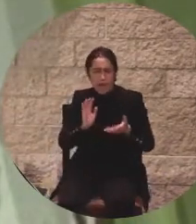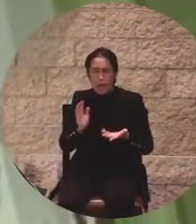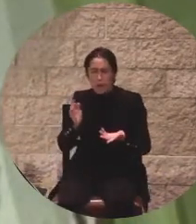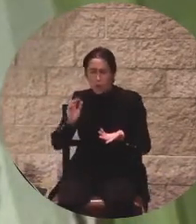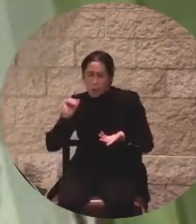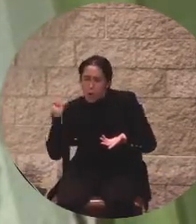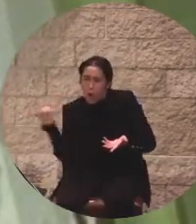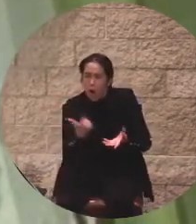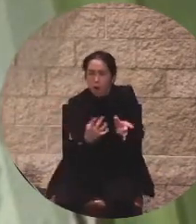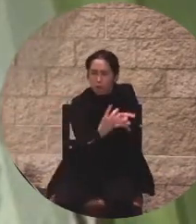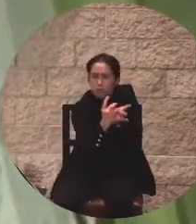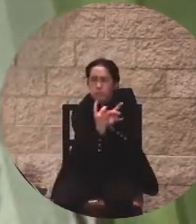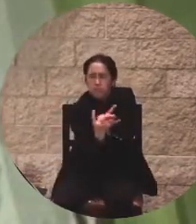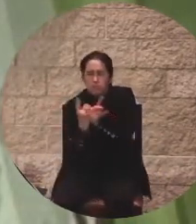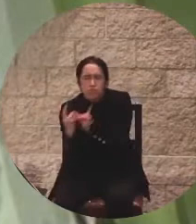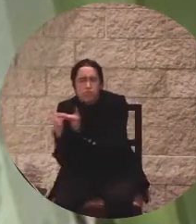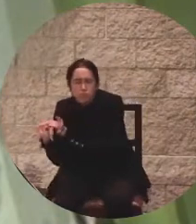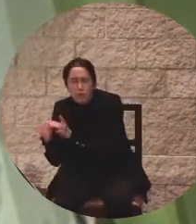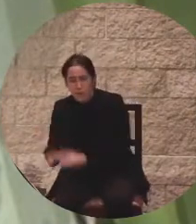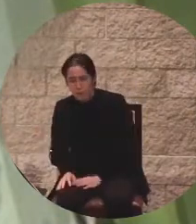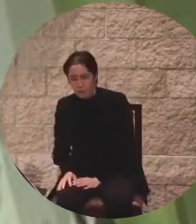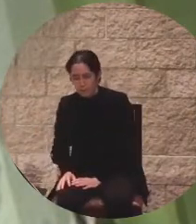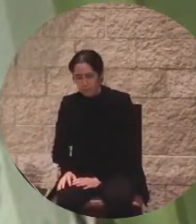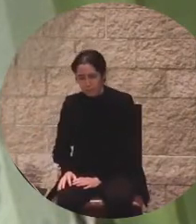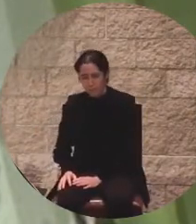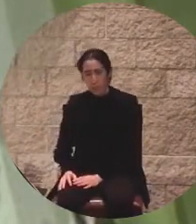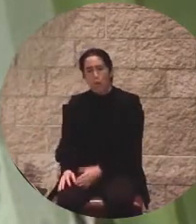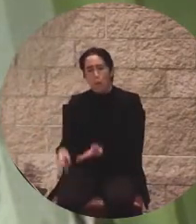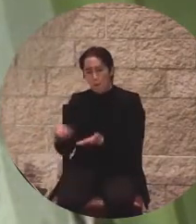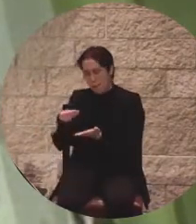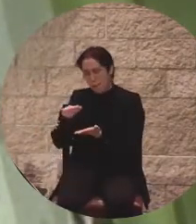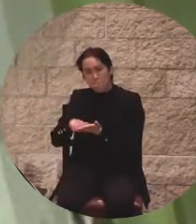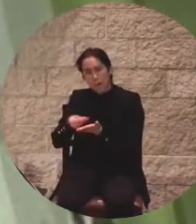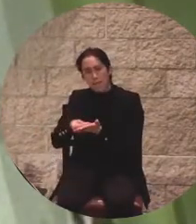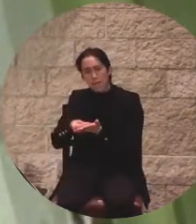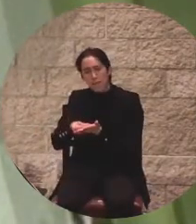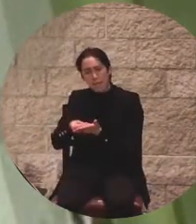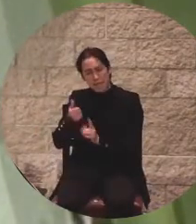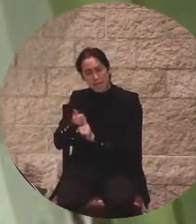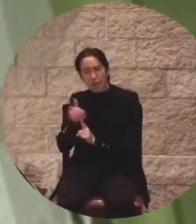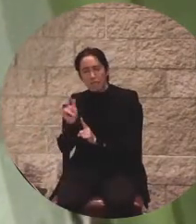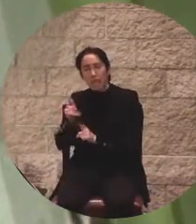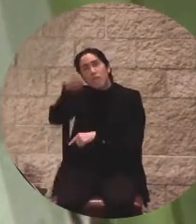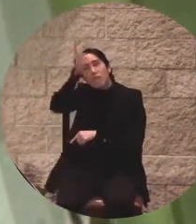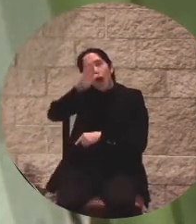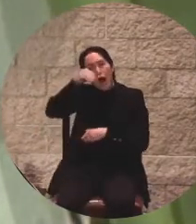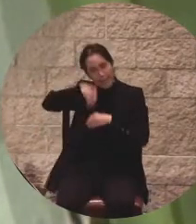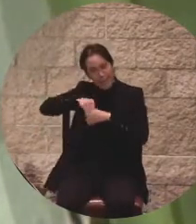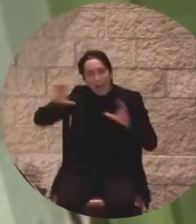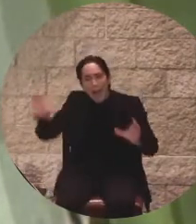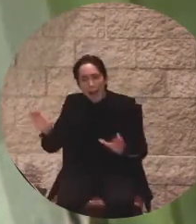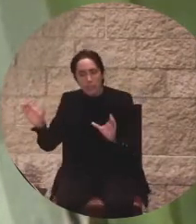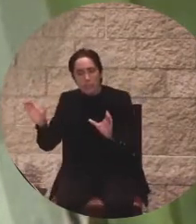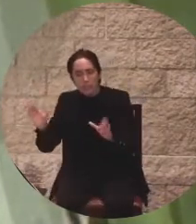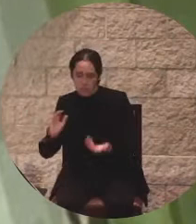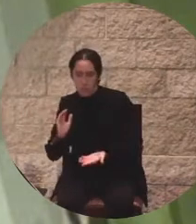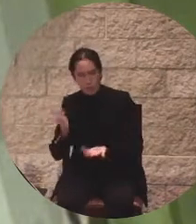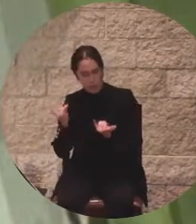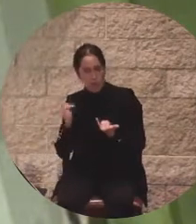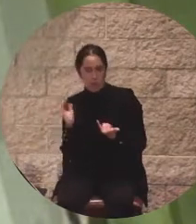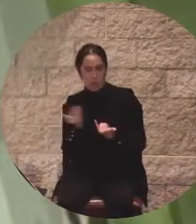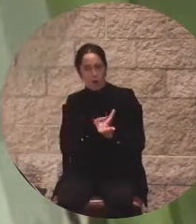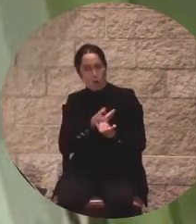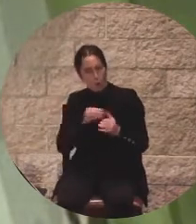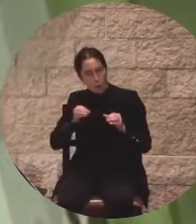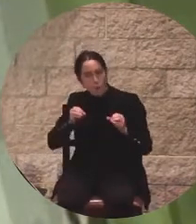again in here. Money, we believe money is God in action. And now is our chance to circulate and to give and to